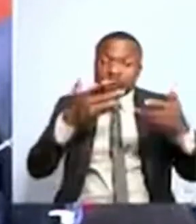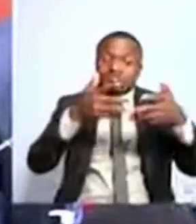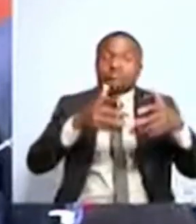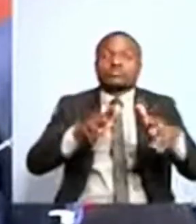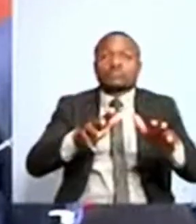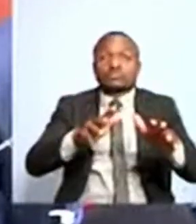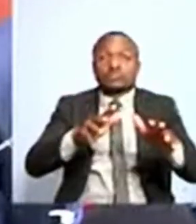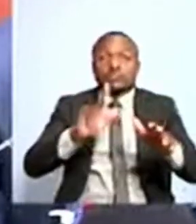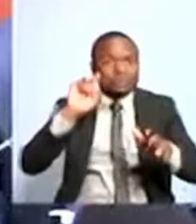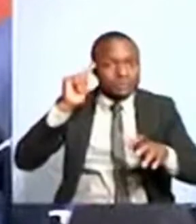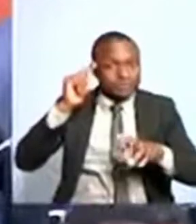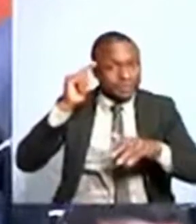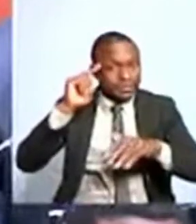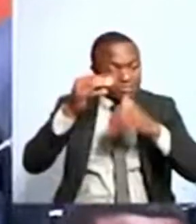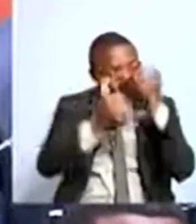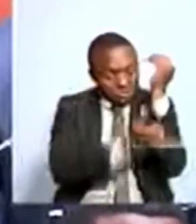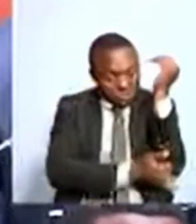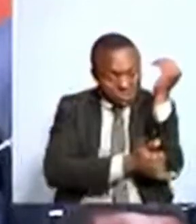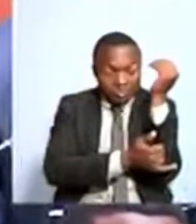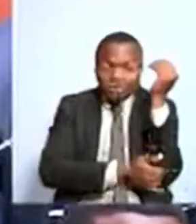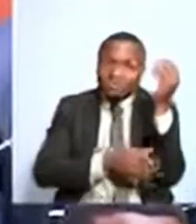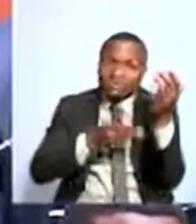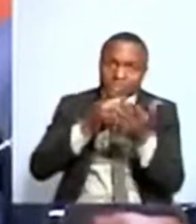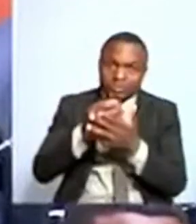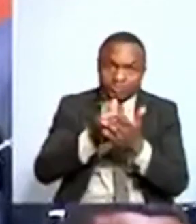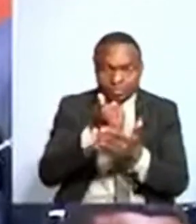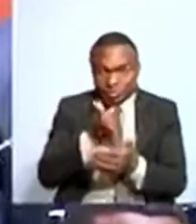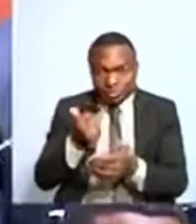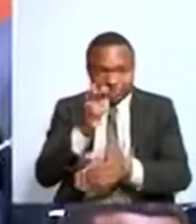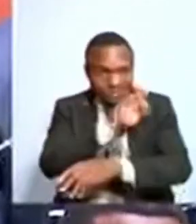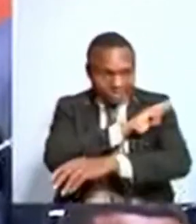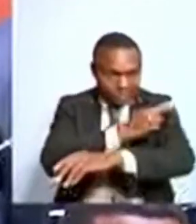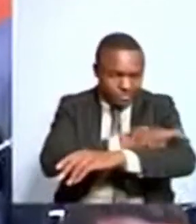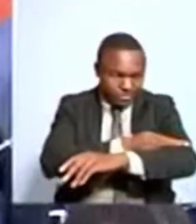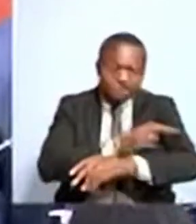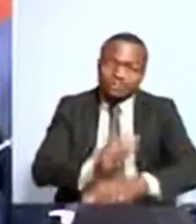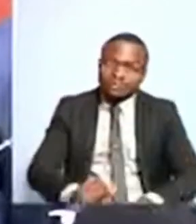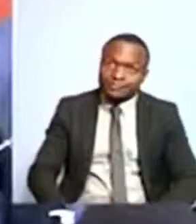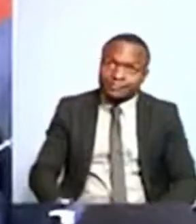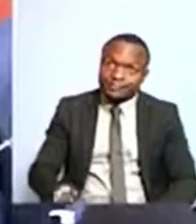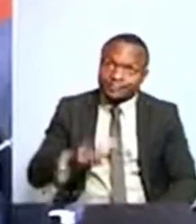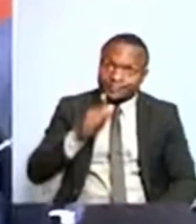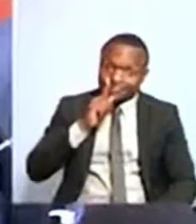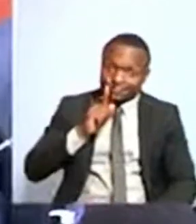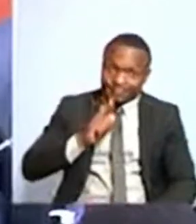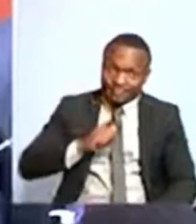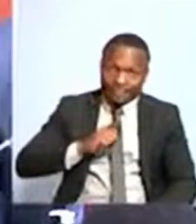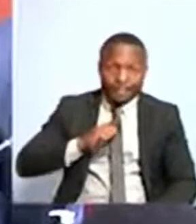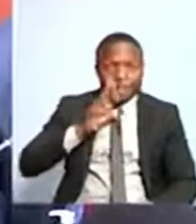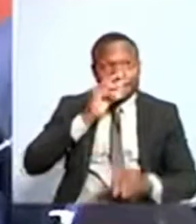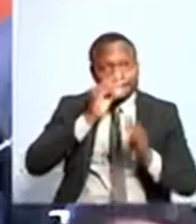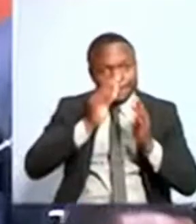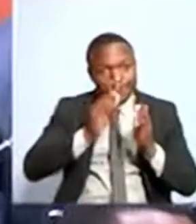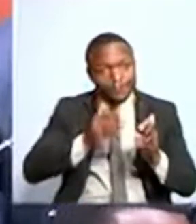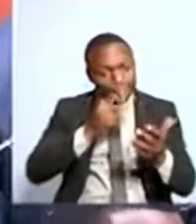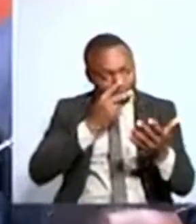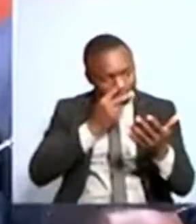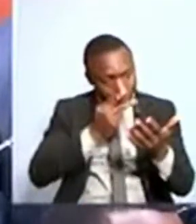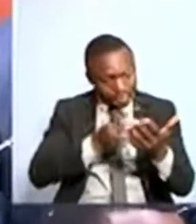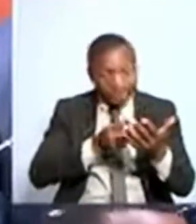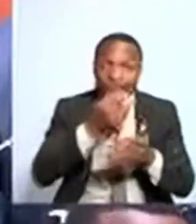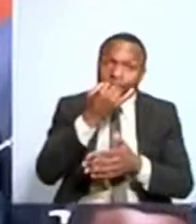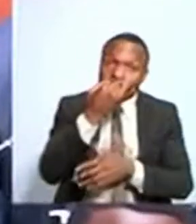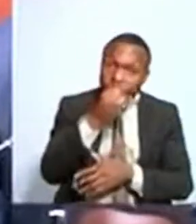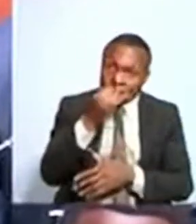country in terms of financial and other resources. Madam Speaker, you also see issues